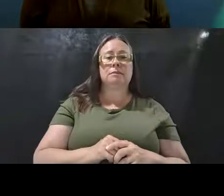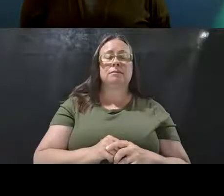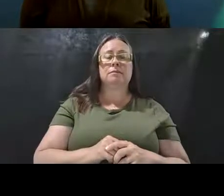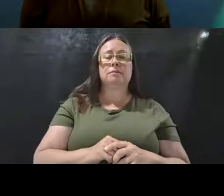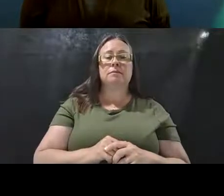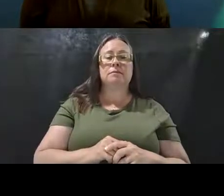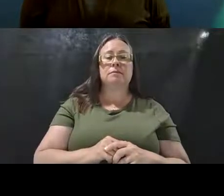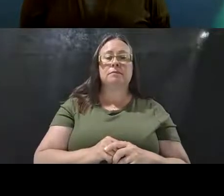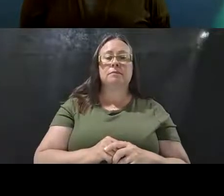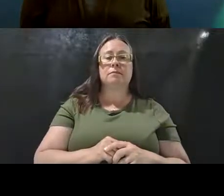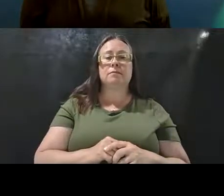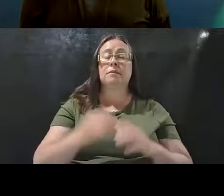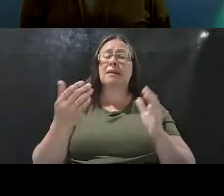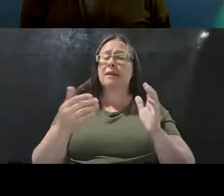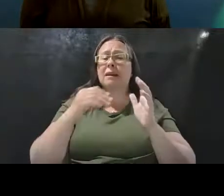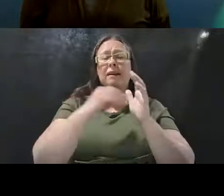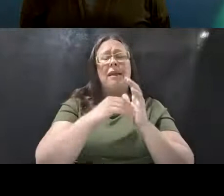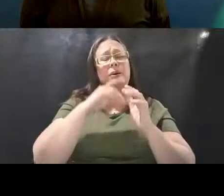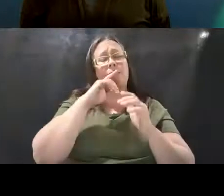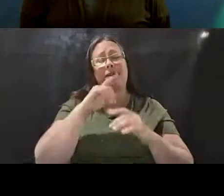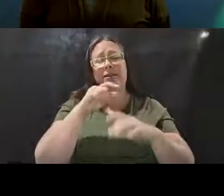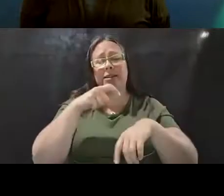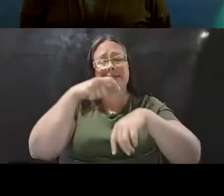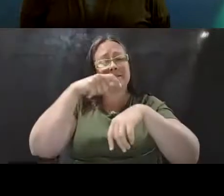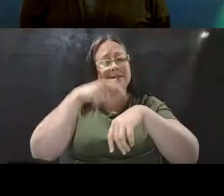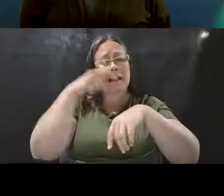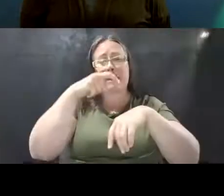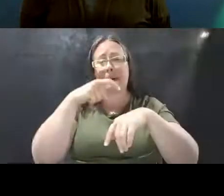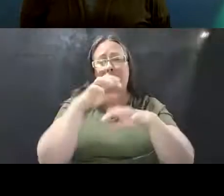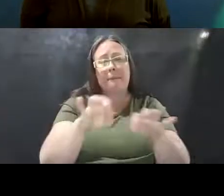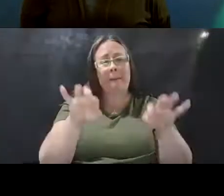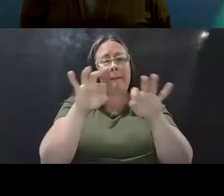Again, timing is everything.